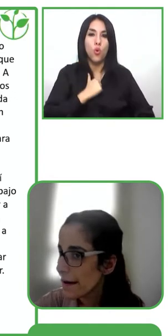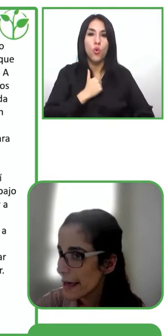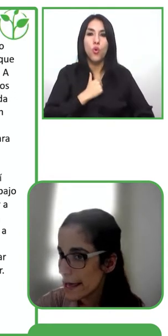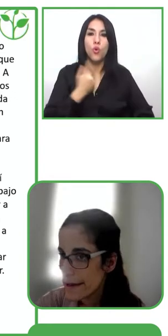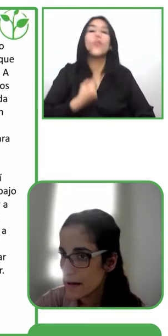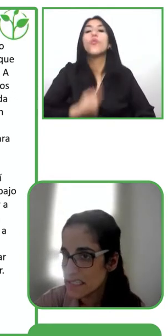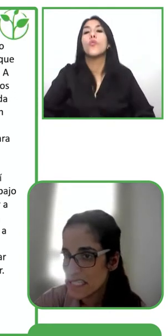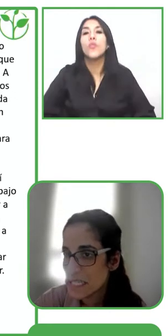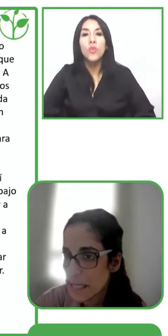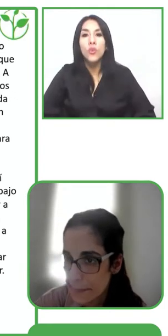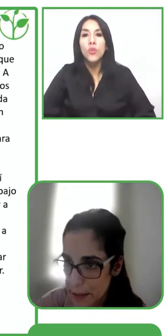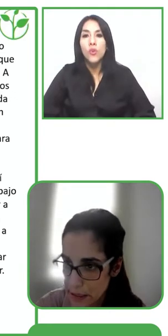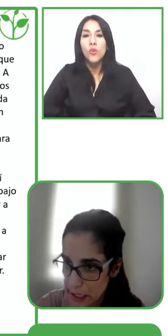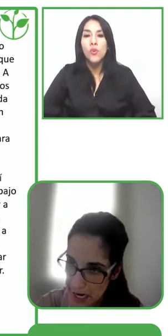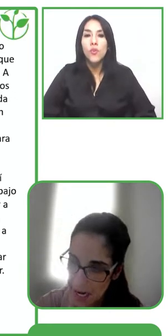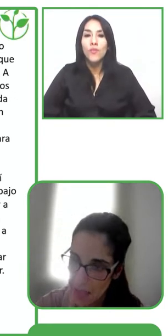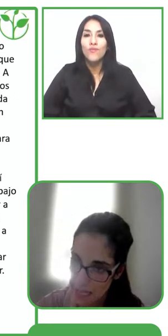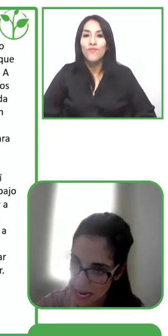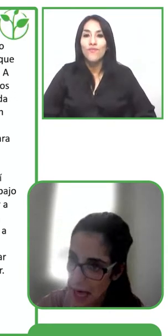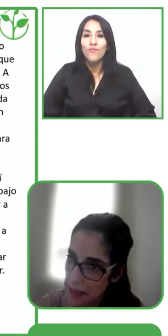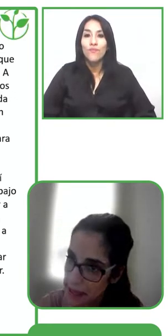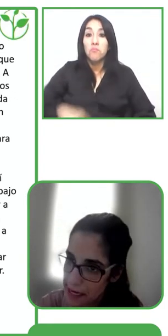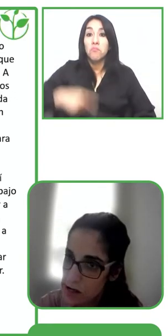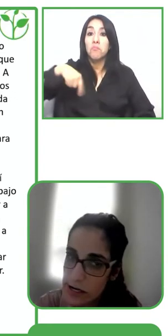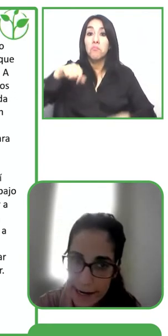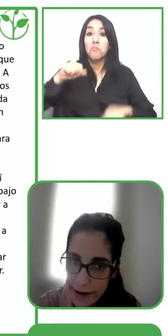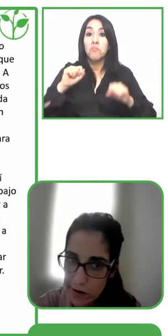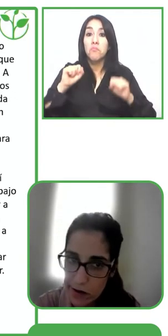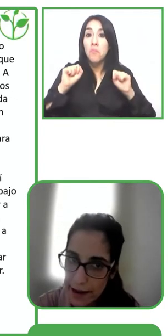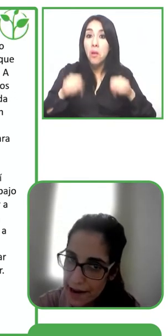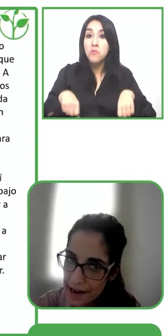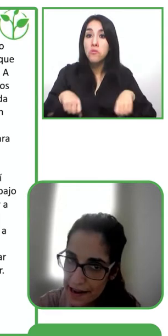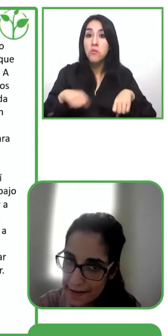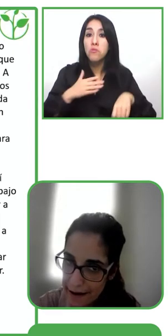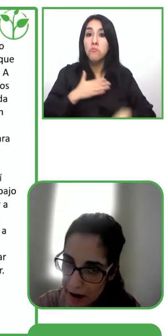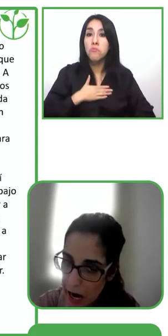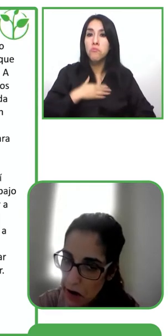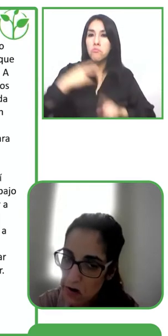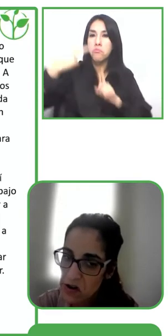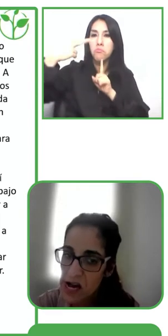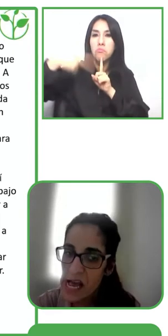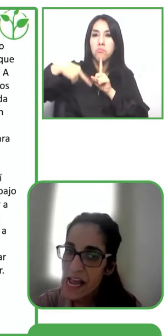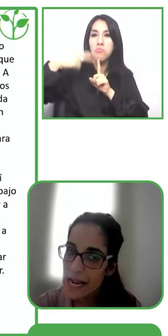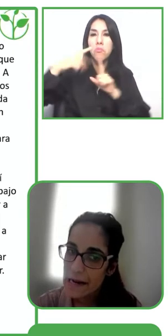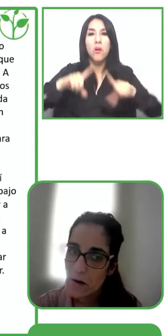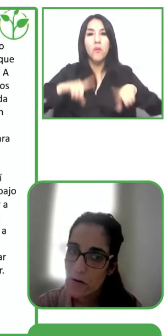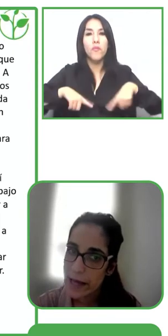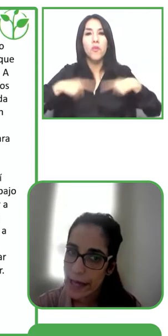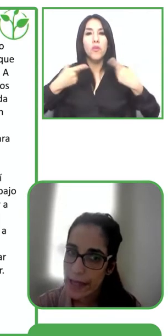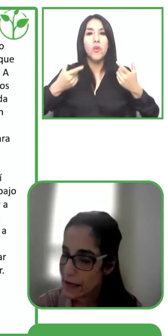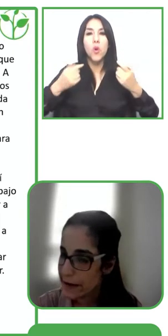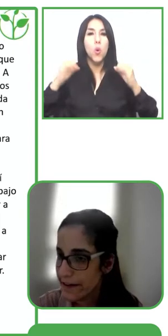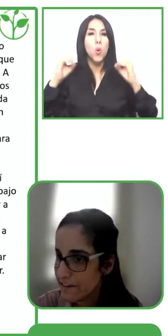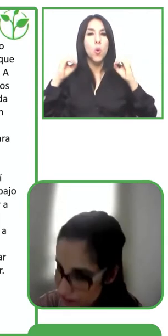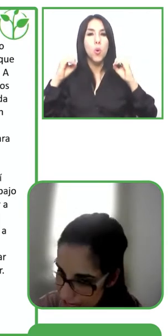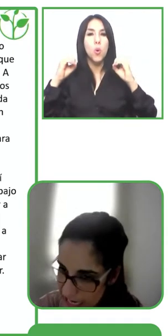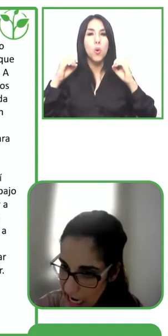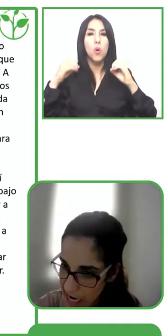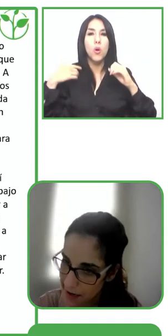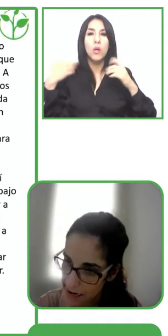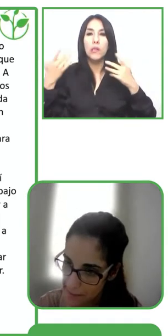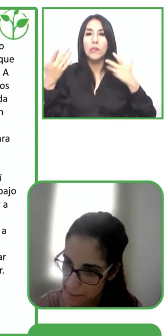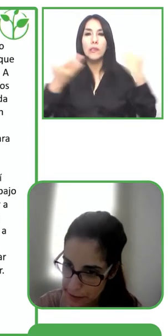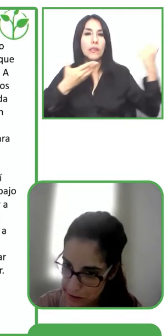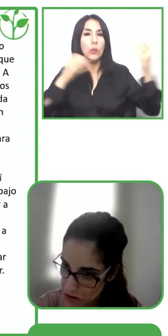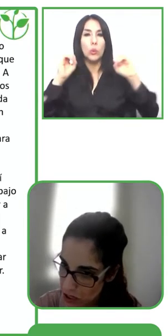and to have our own lives without depending on anyone. And I would